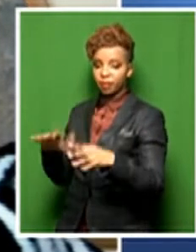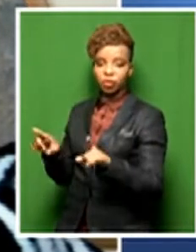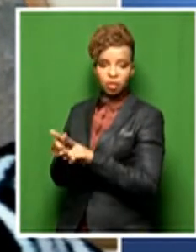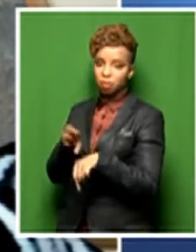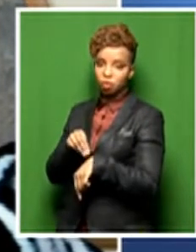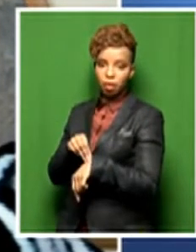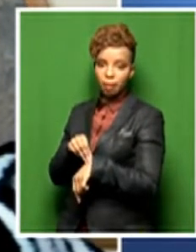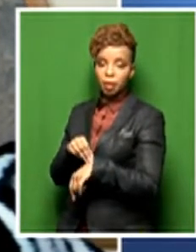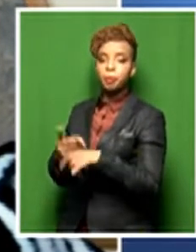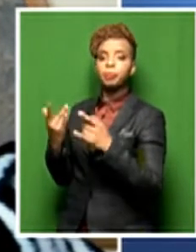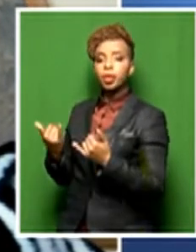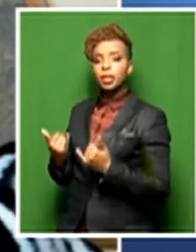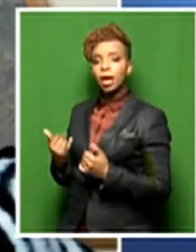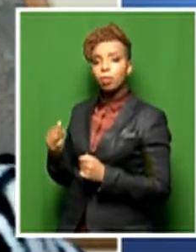local?